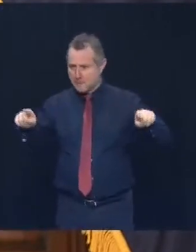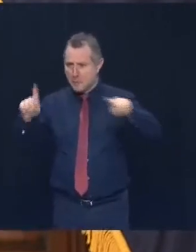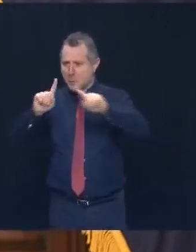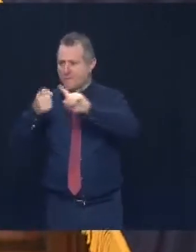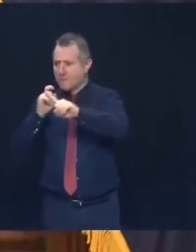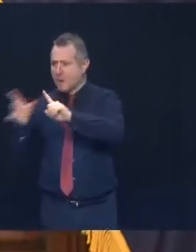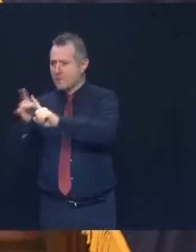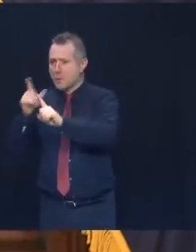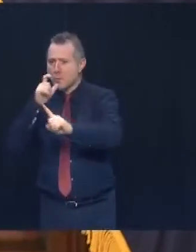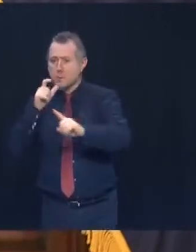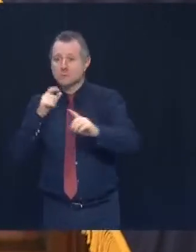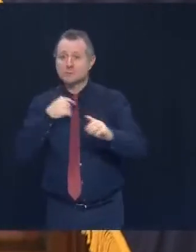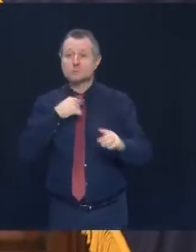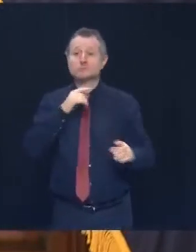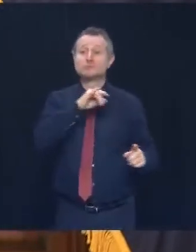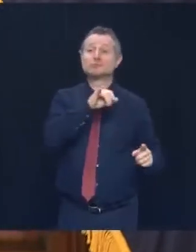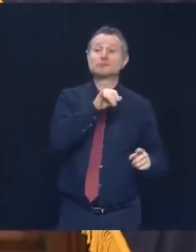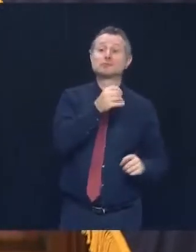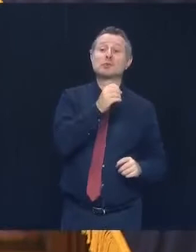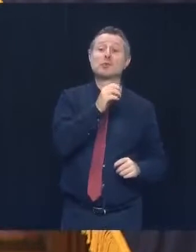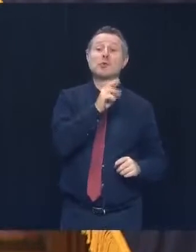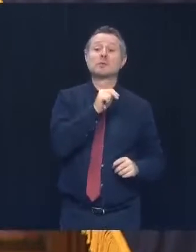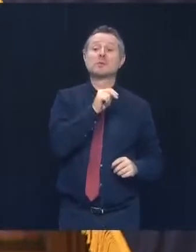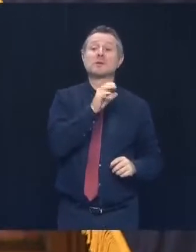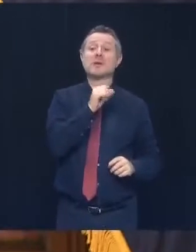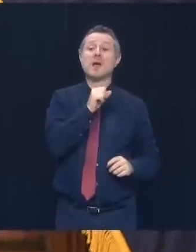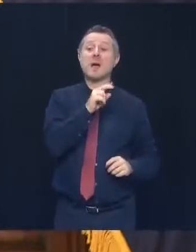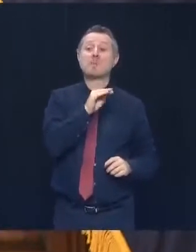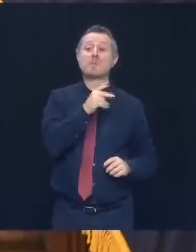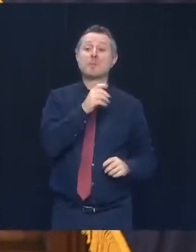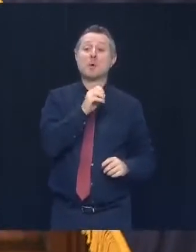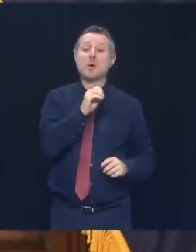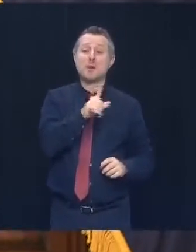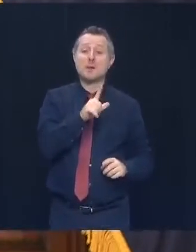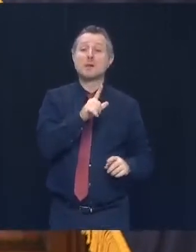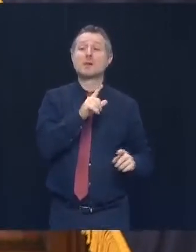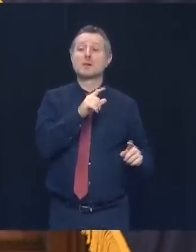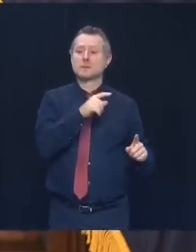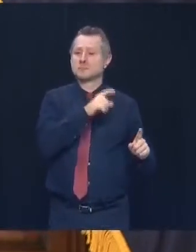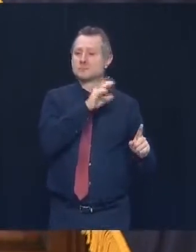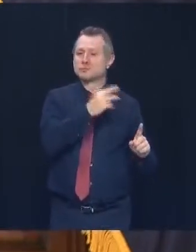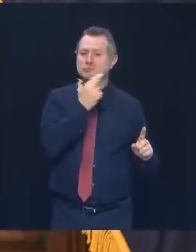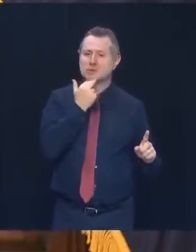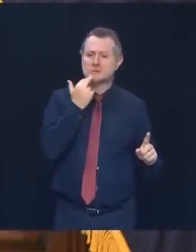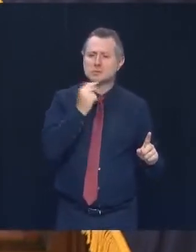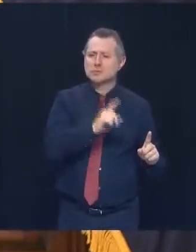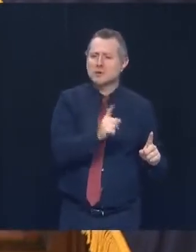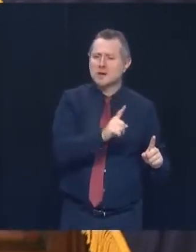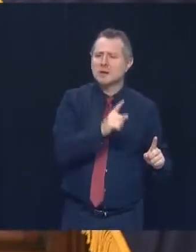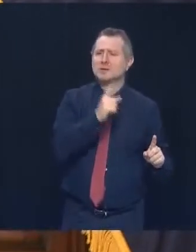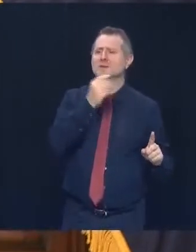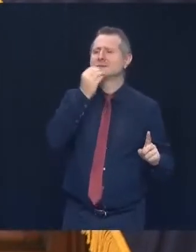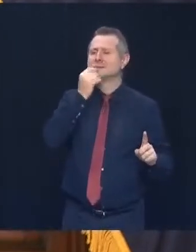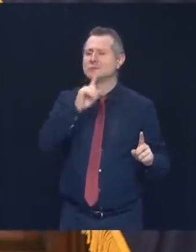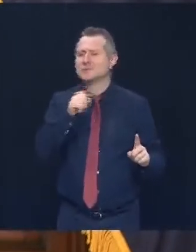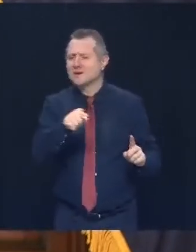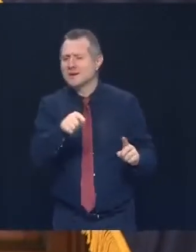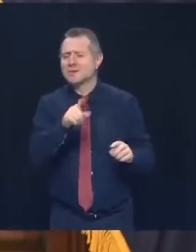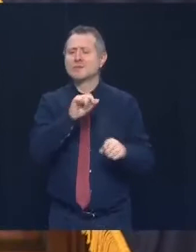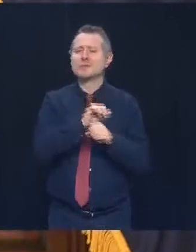Interview John Campbell. Where did you go to the restaurant? Where did you go to drink? Where do you work? Where does your girlfriend